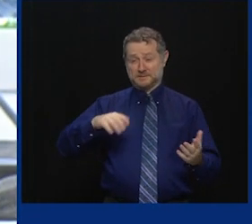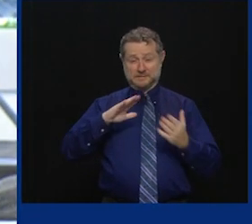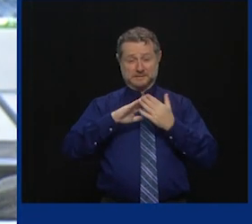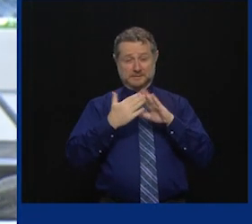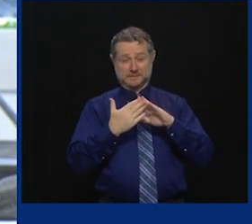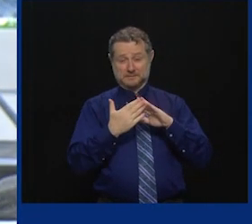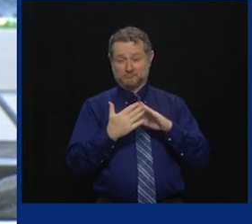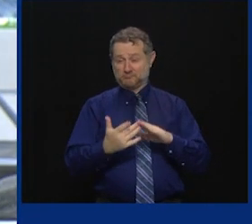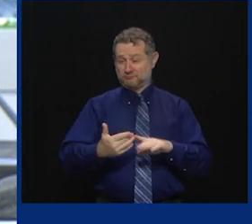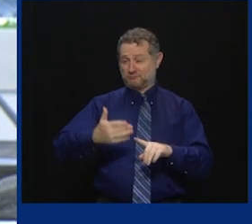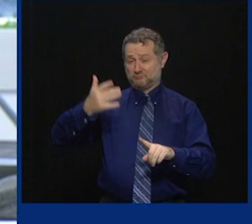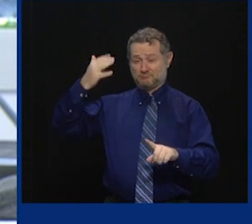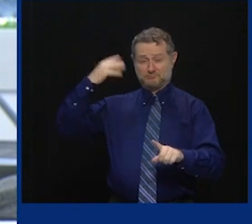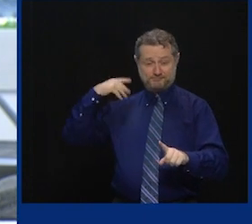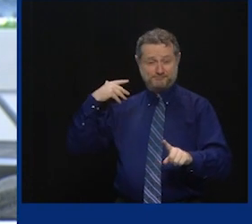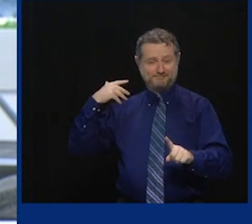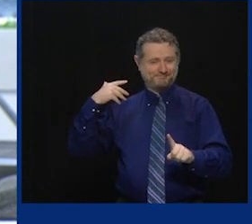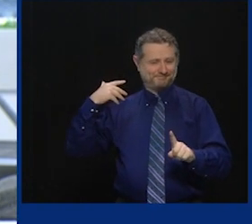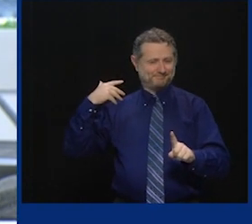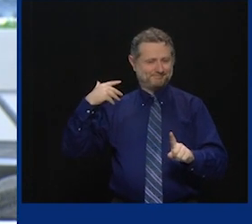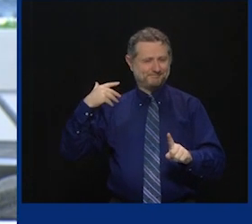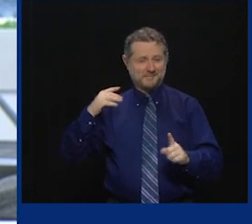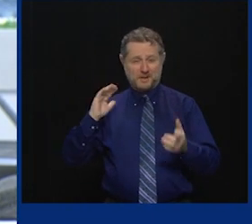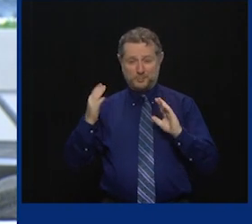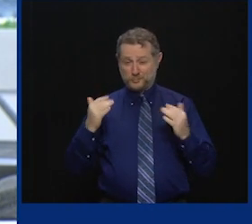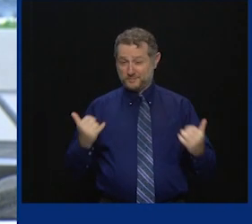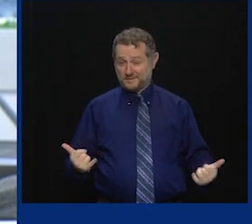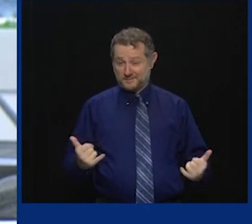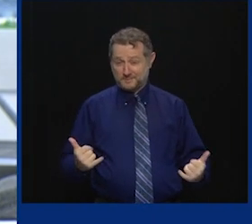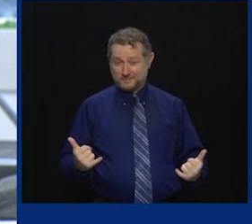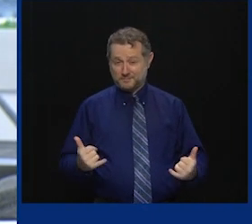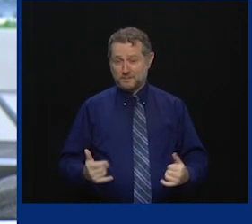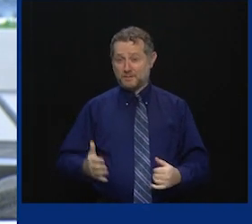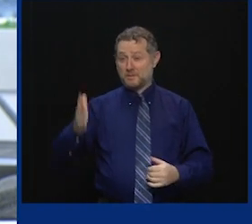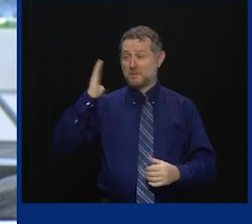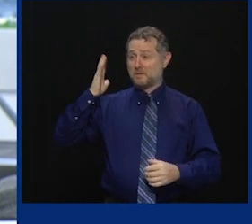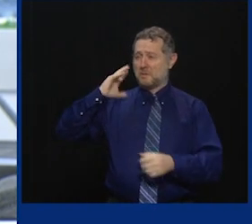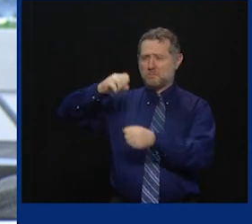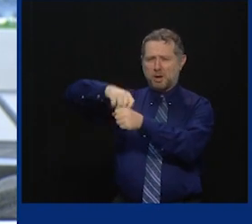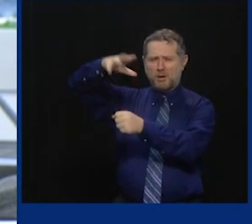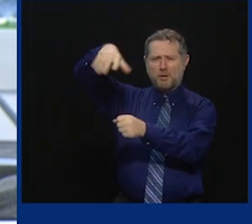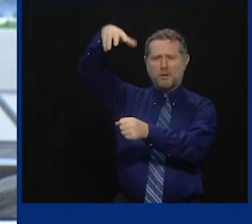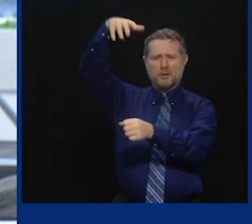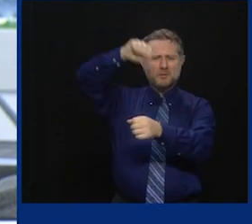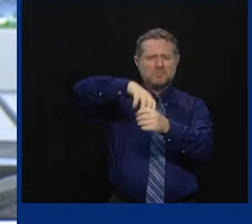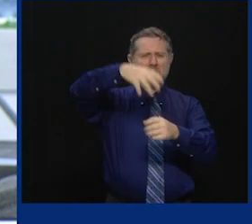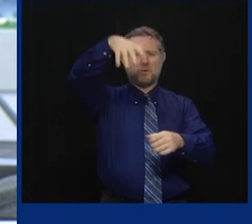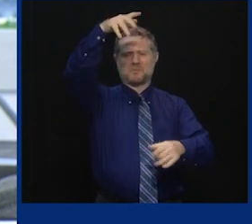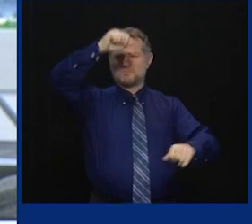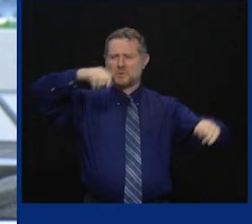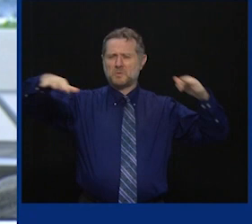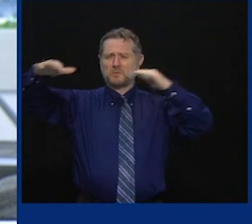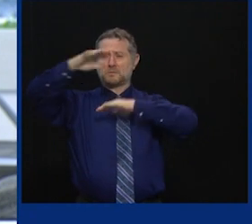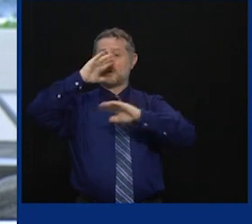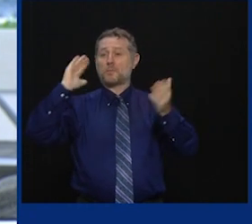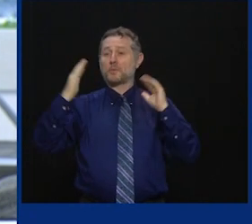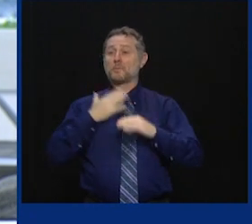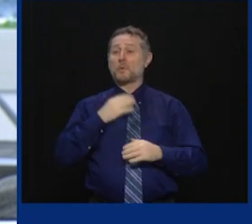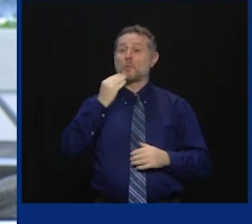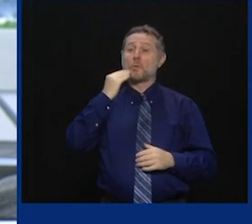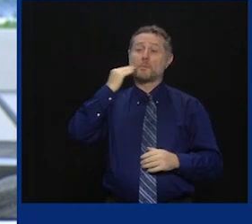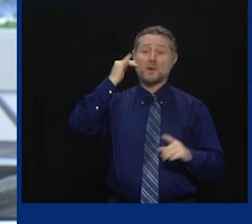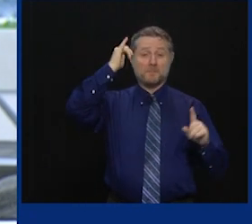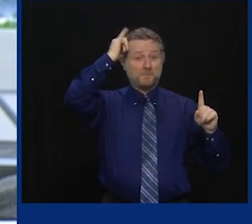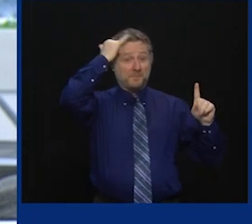an environmental cesspool? That's where I'm from. It's my hometown. I was born in Lackawanna. And my parents lived in a trailer